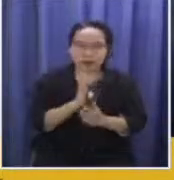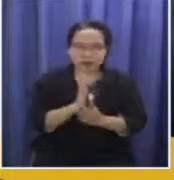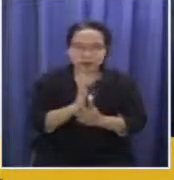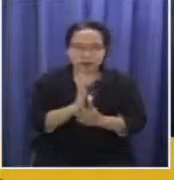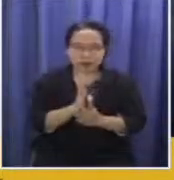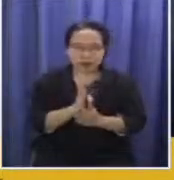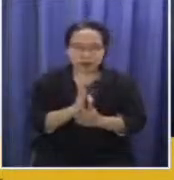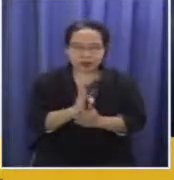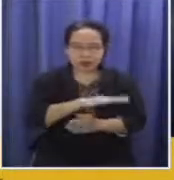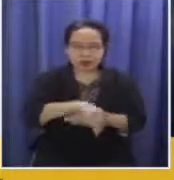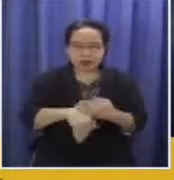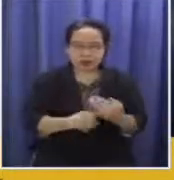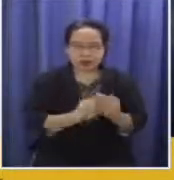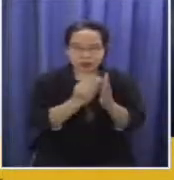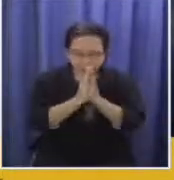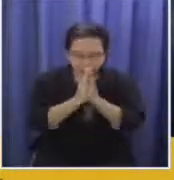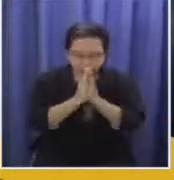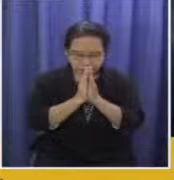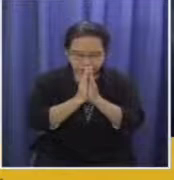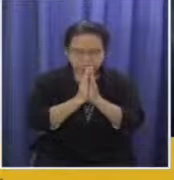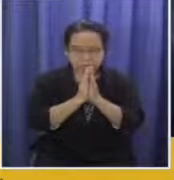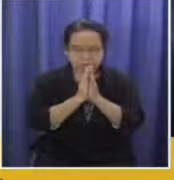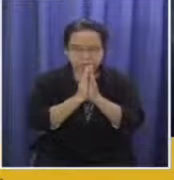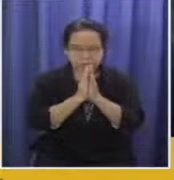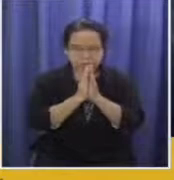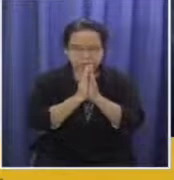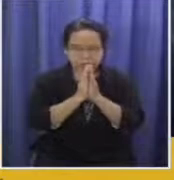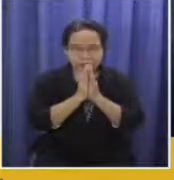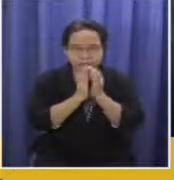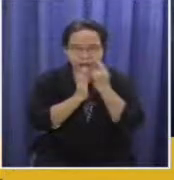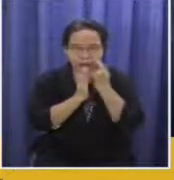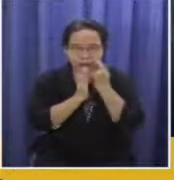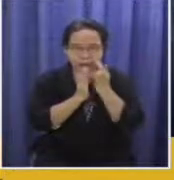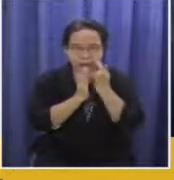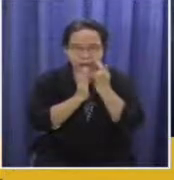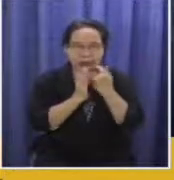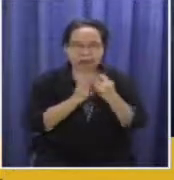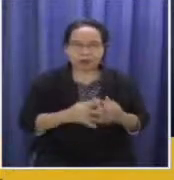to a prayer to God. Let us all pray.